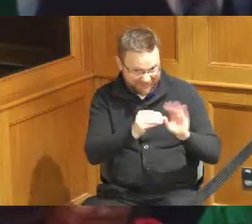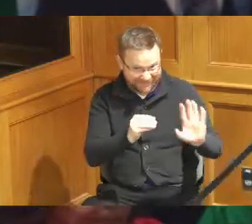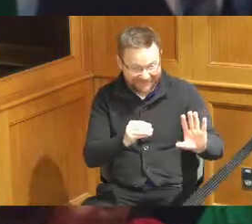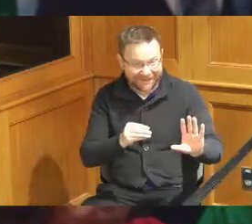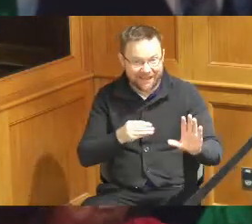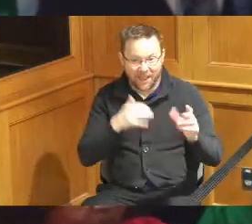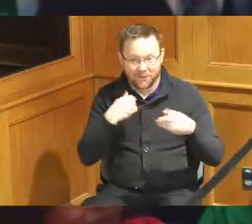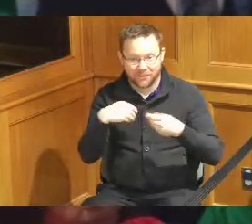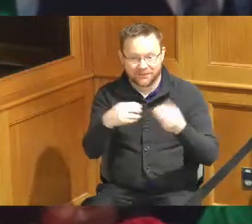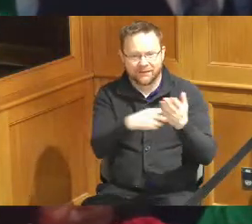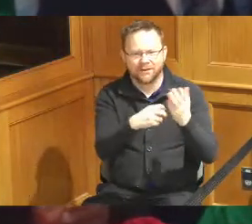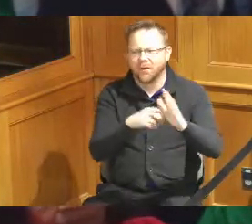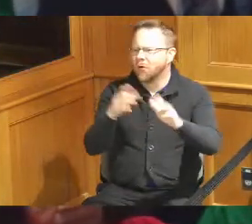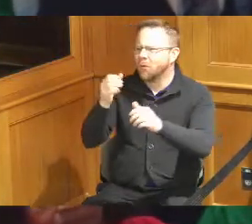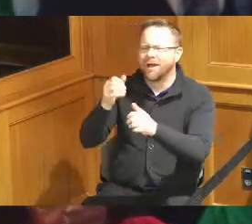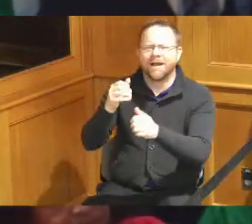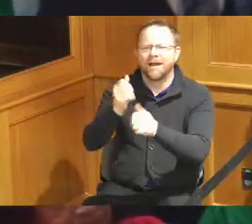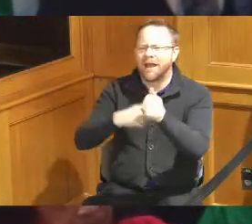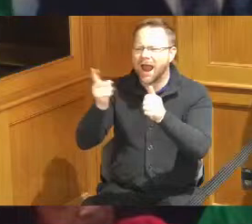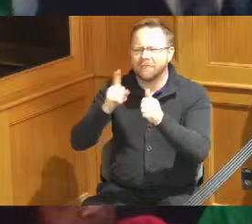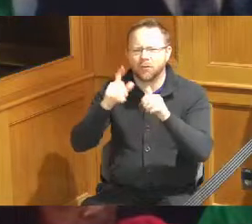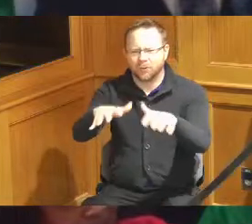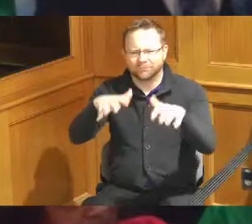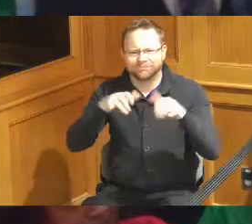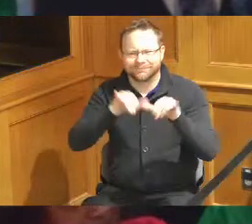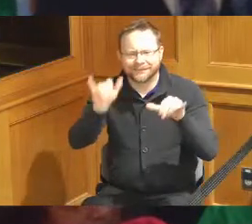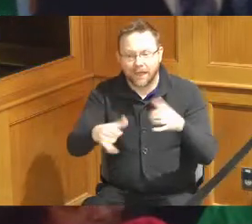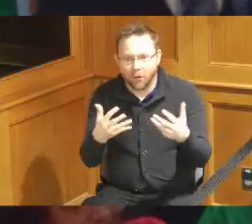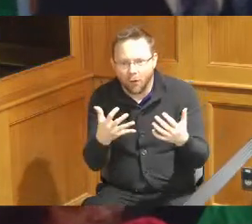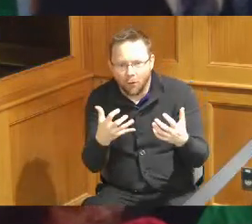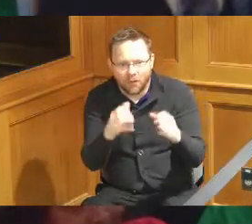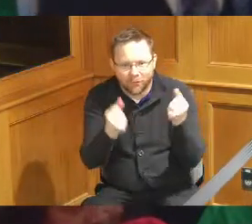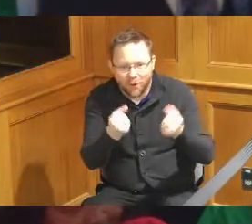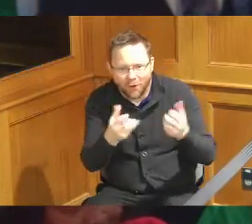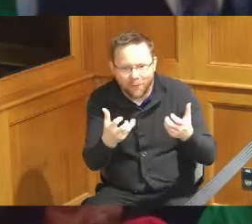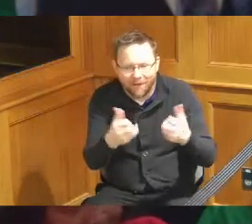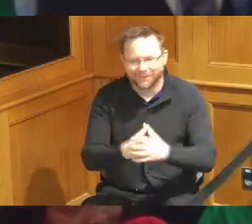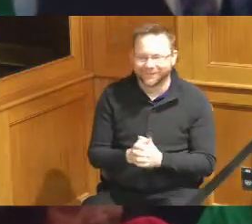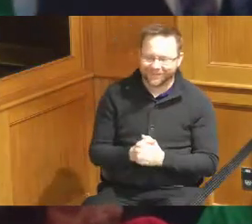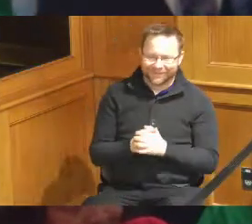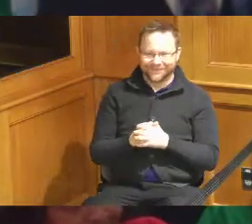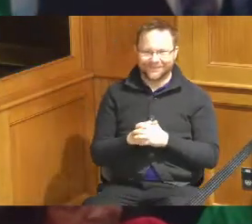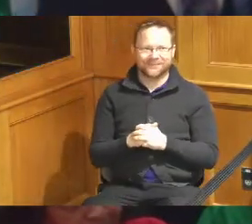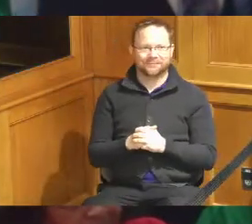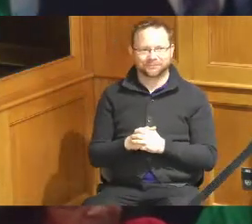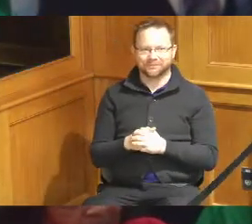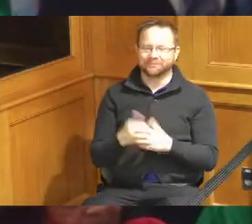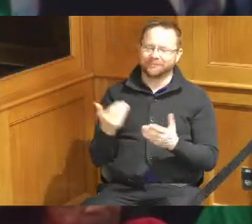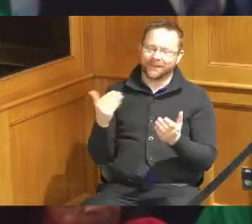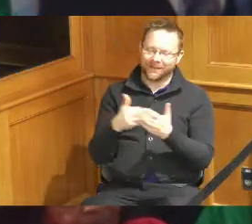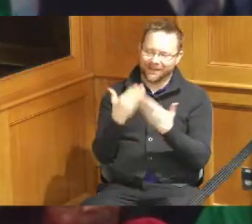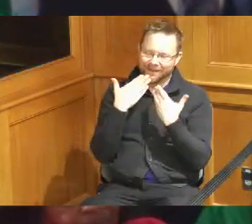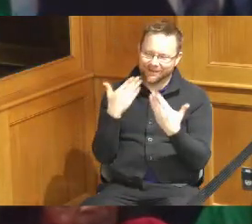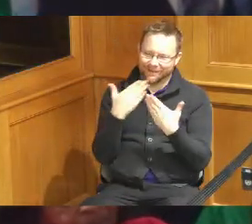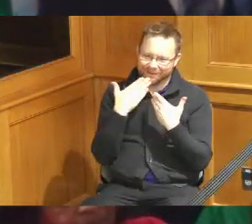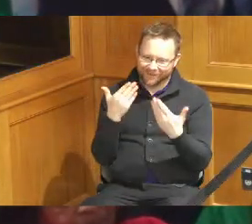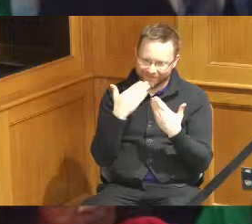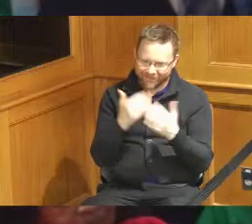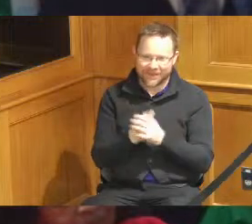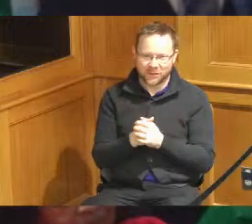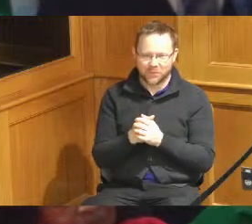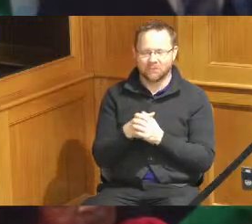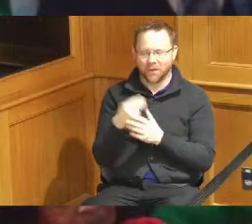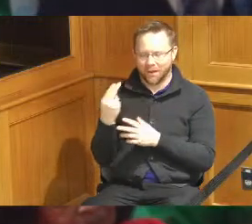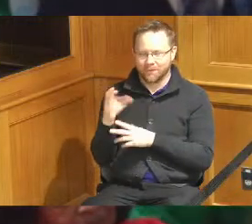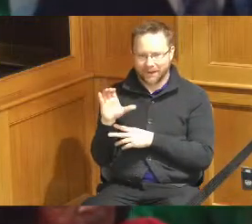Tickets are only $5 a piece. Room now. had to get that commercial in. But again, we thank you on behalf for